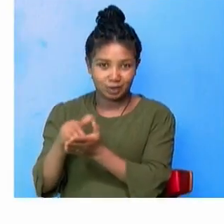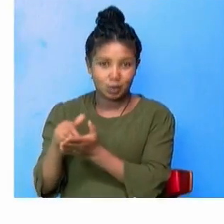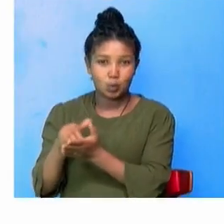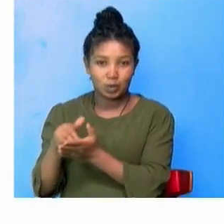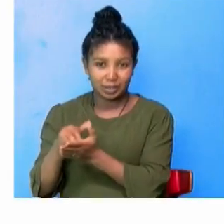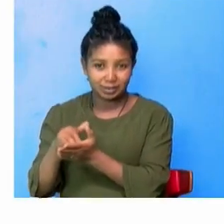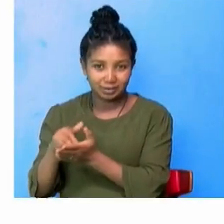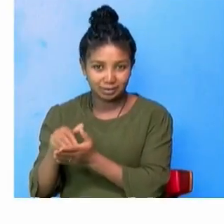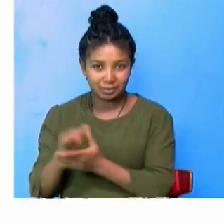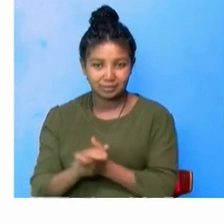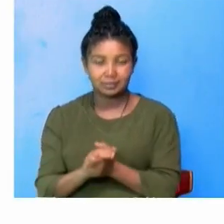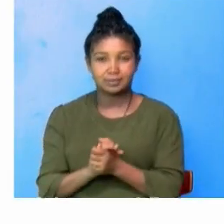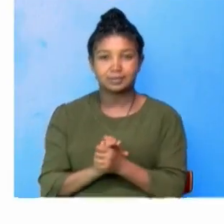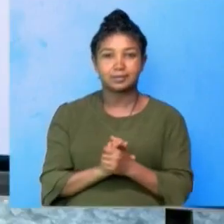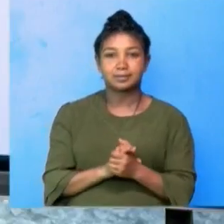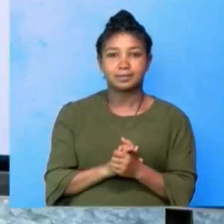weak.